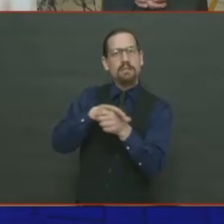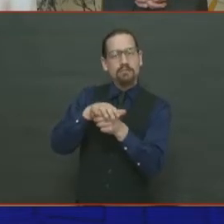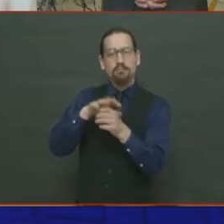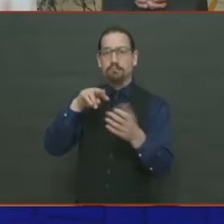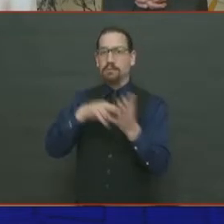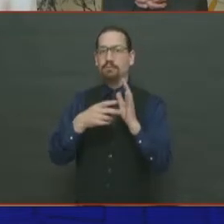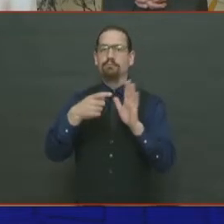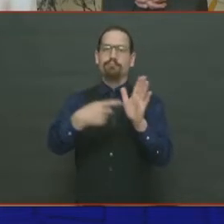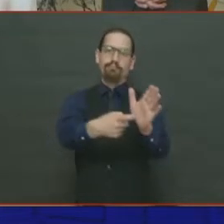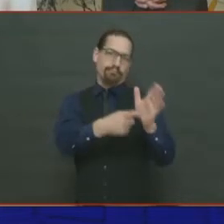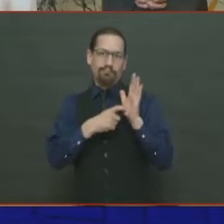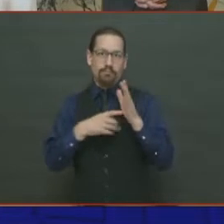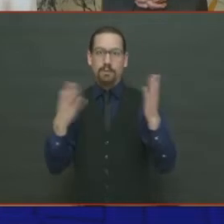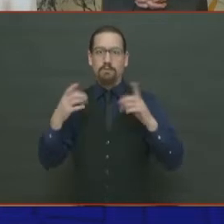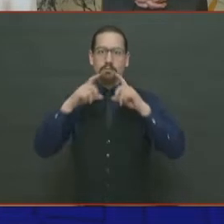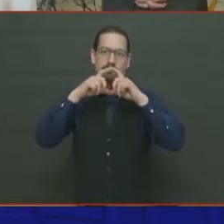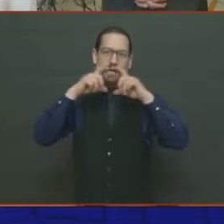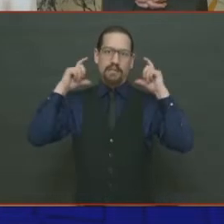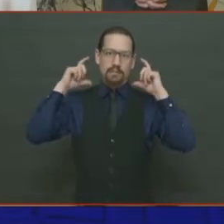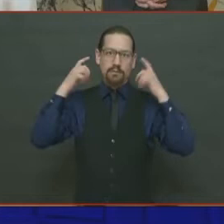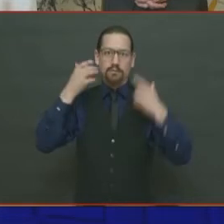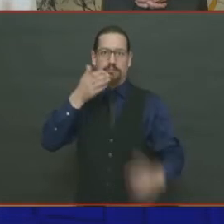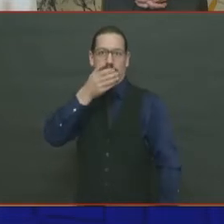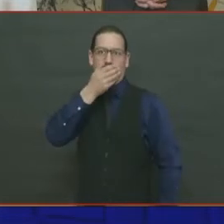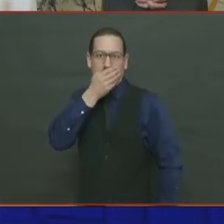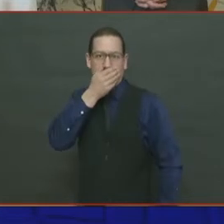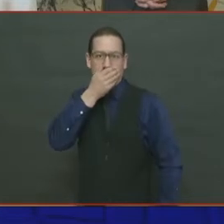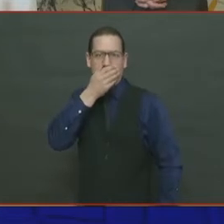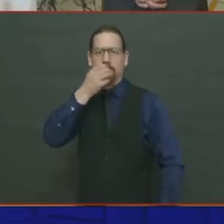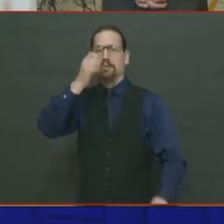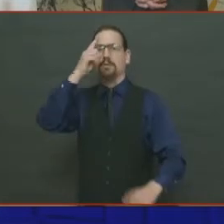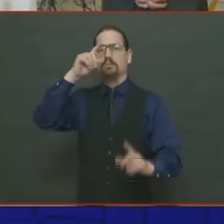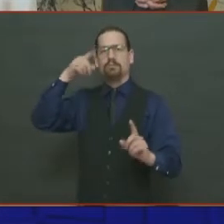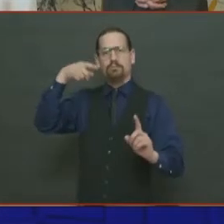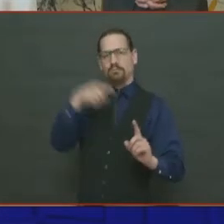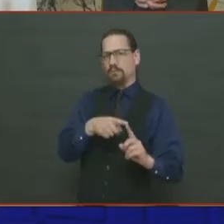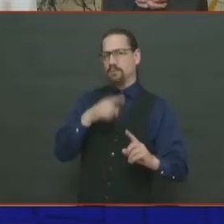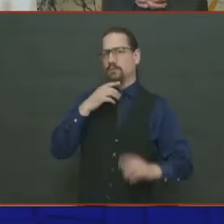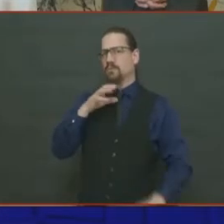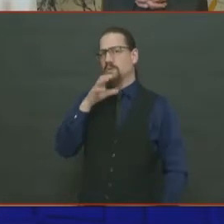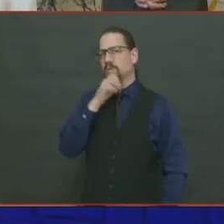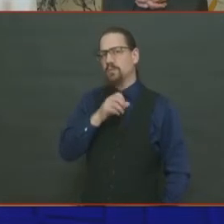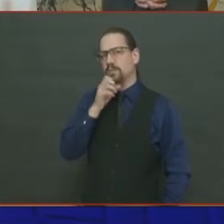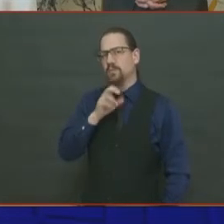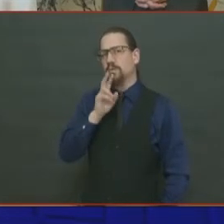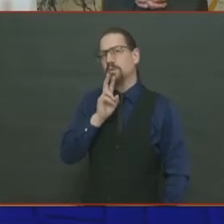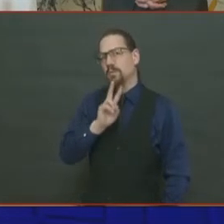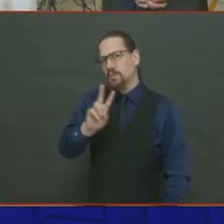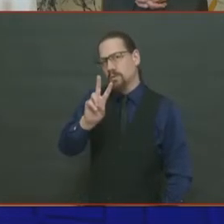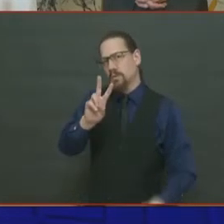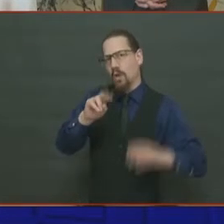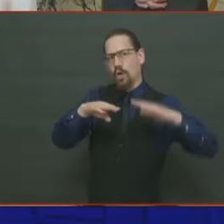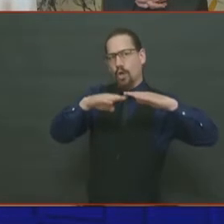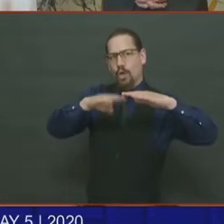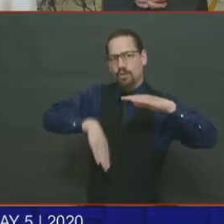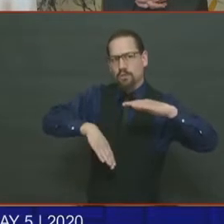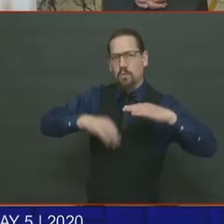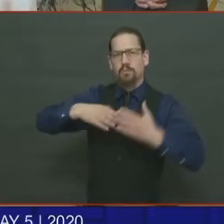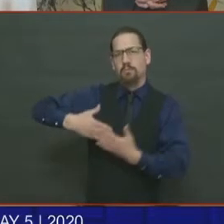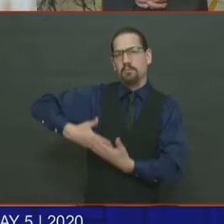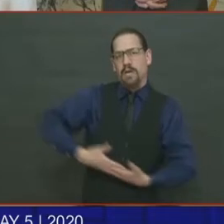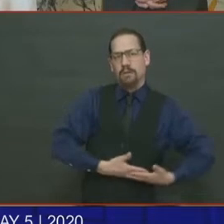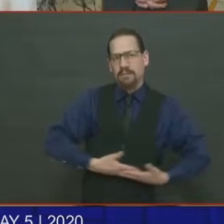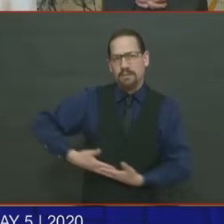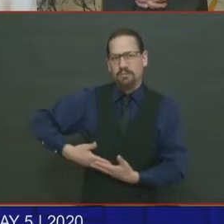young children, people who are developmentally unable to wear a mask consistently, folks